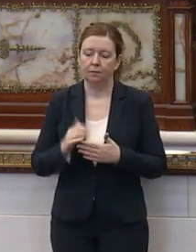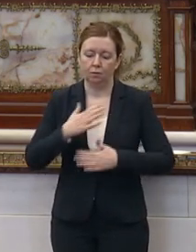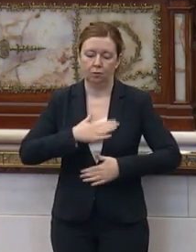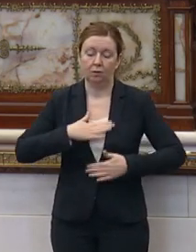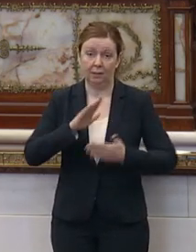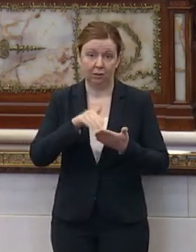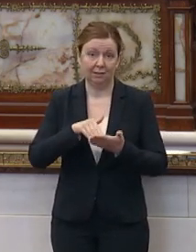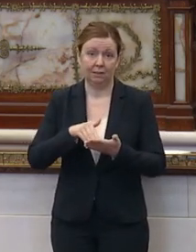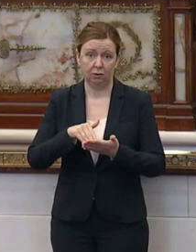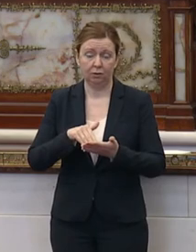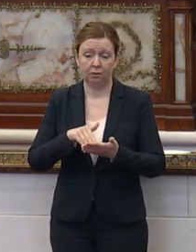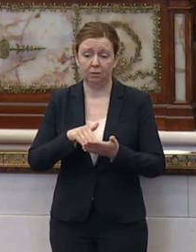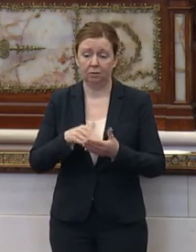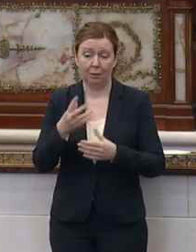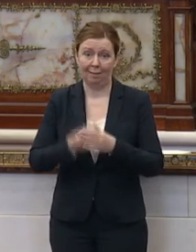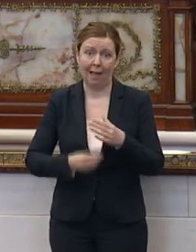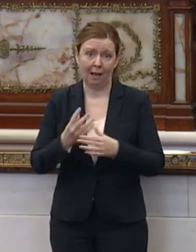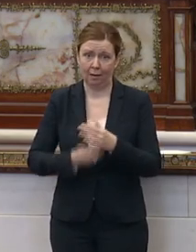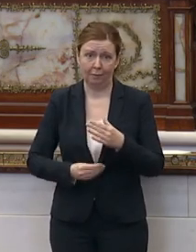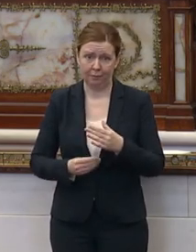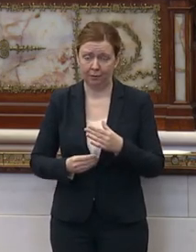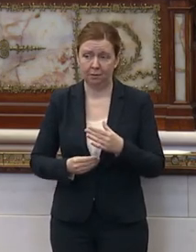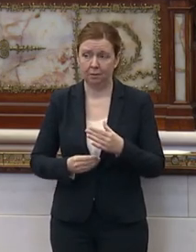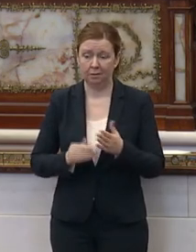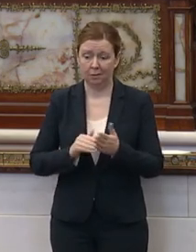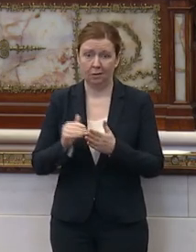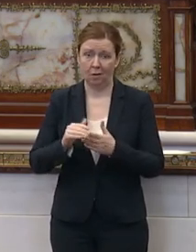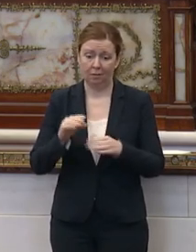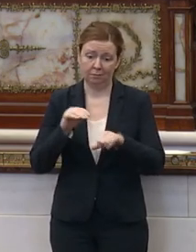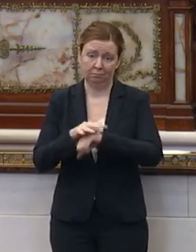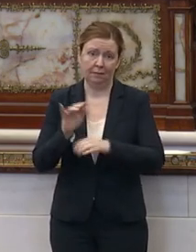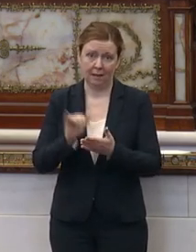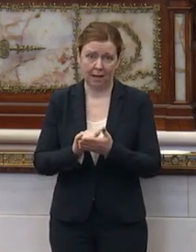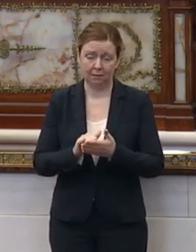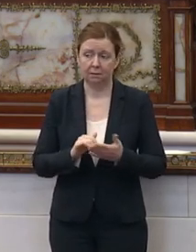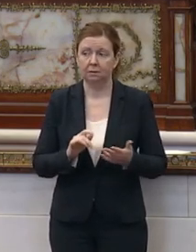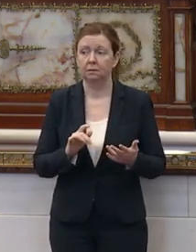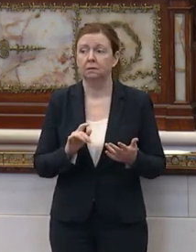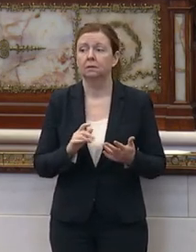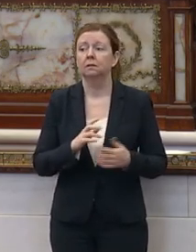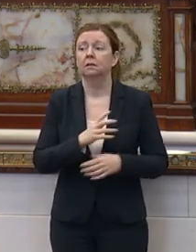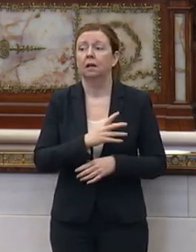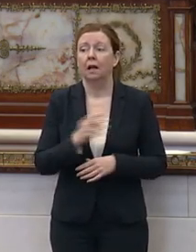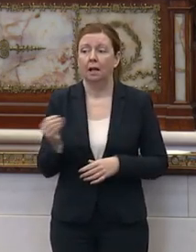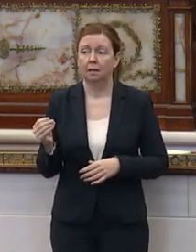recreation centers, or the lack thereof, often play a part of that, and